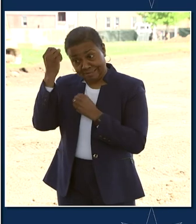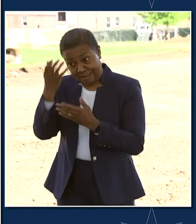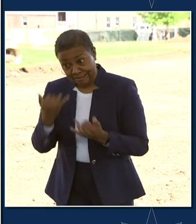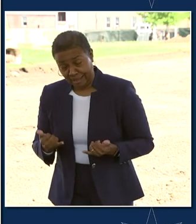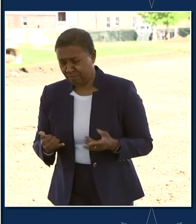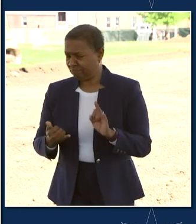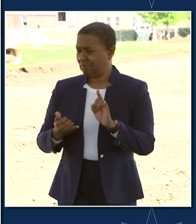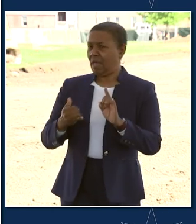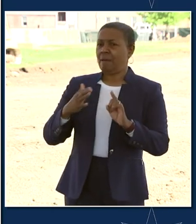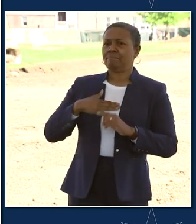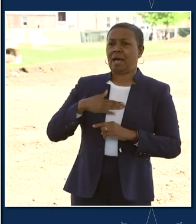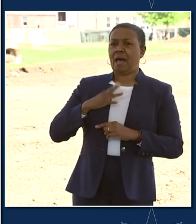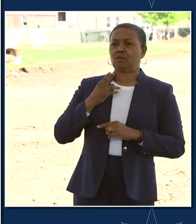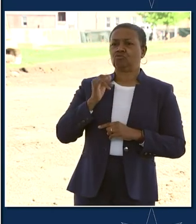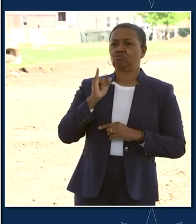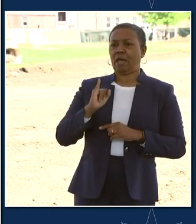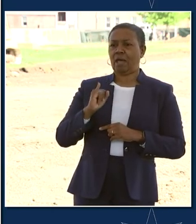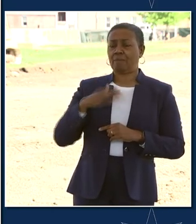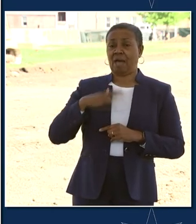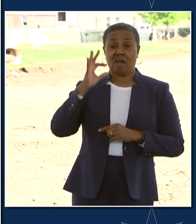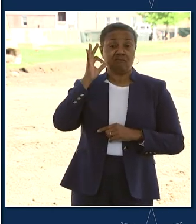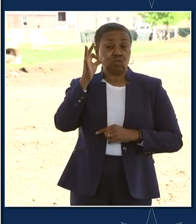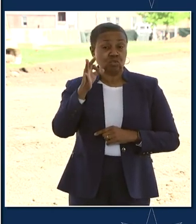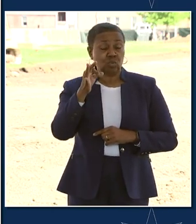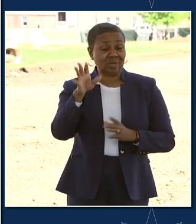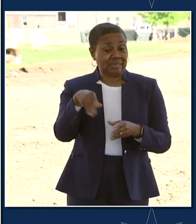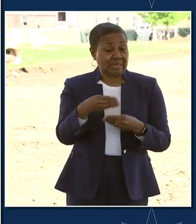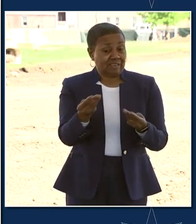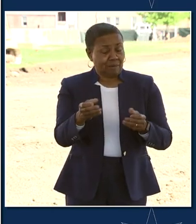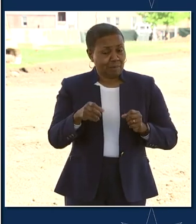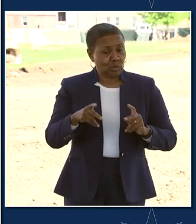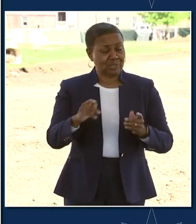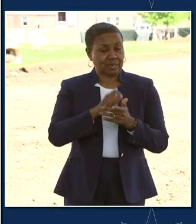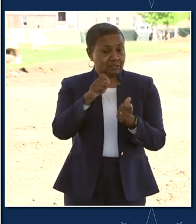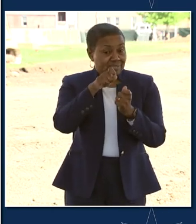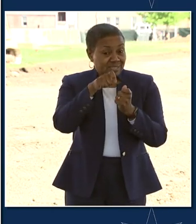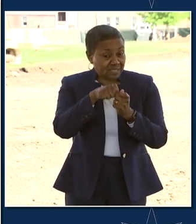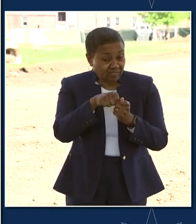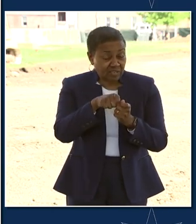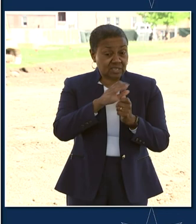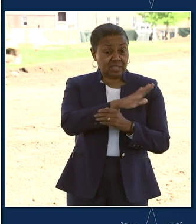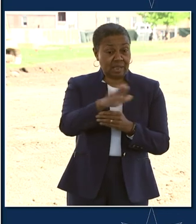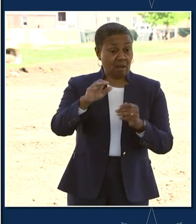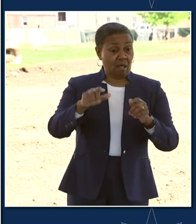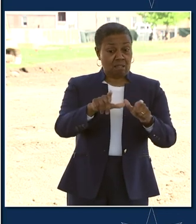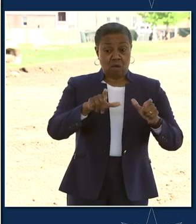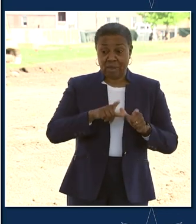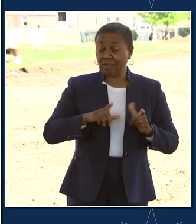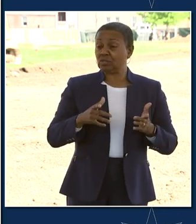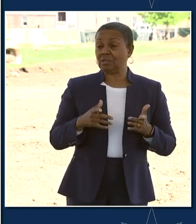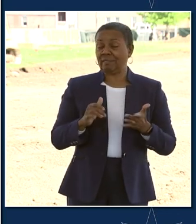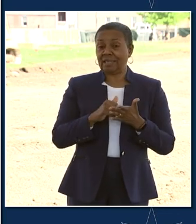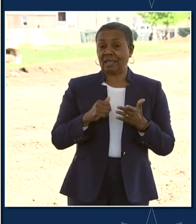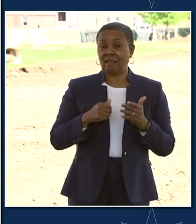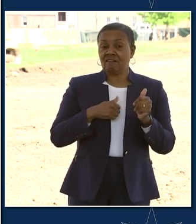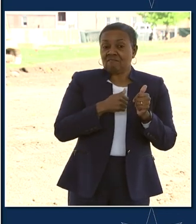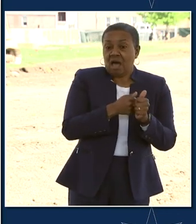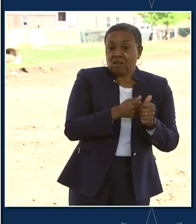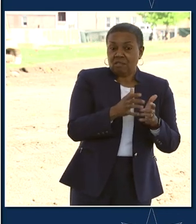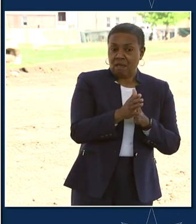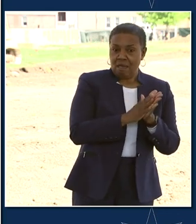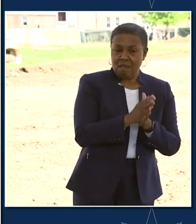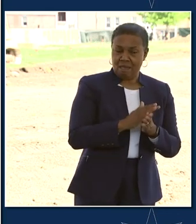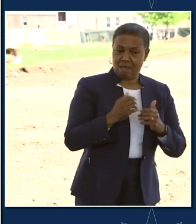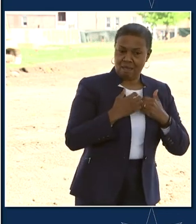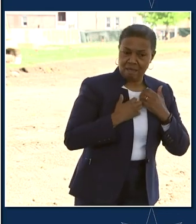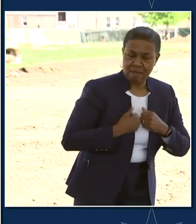is going to put at their fingertips an array of opportunities that are specific to their location, that they can follow their passions